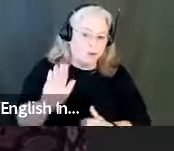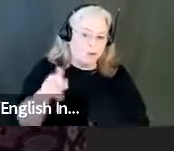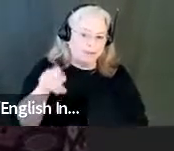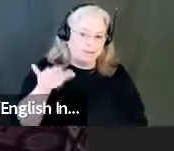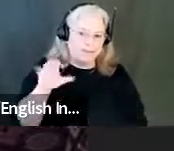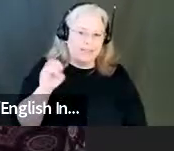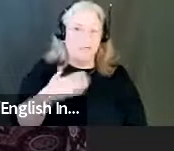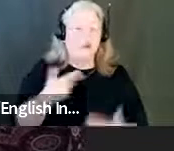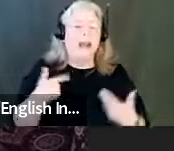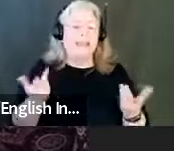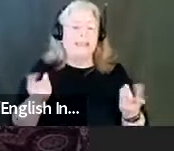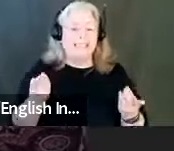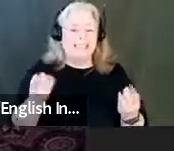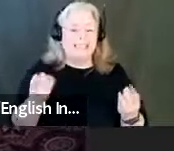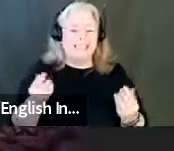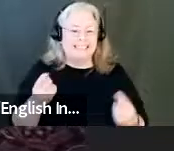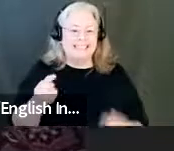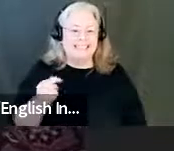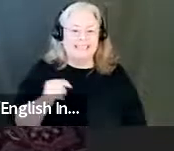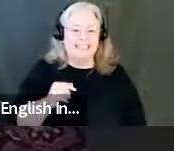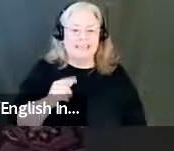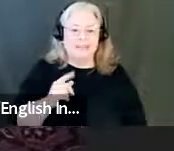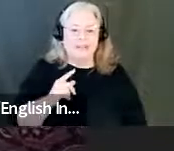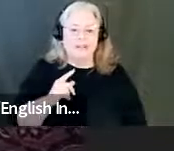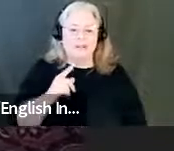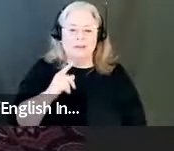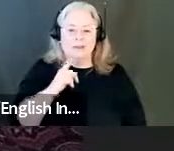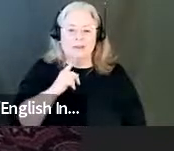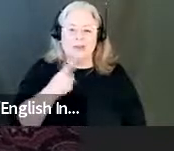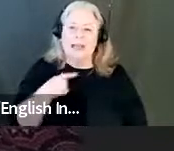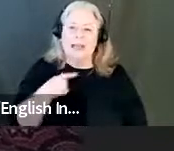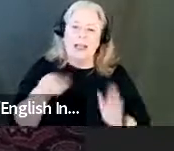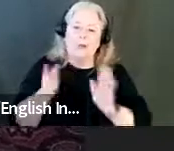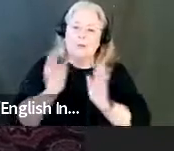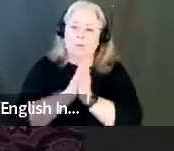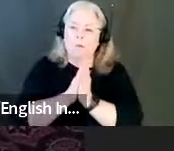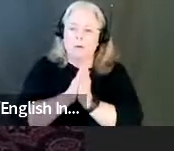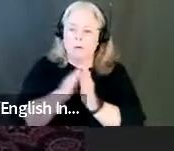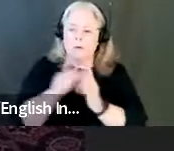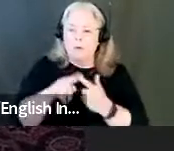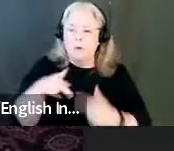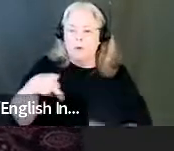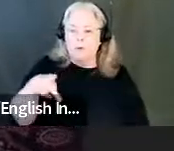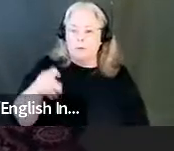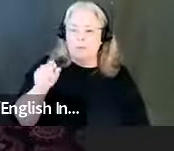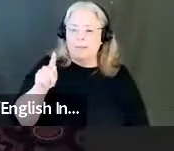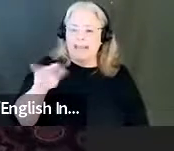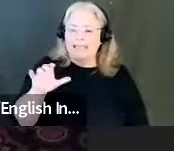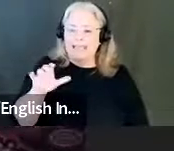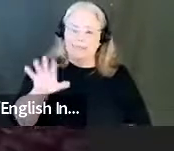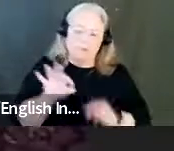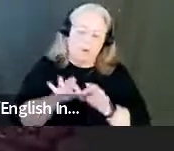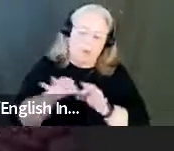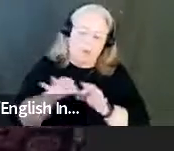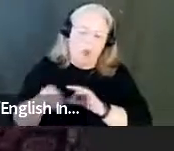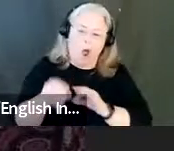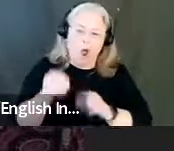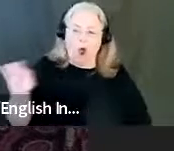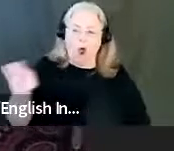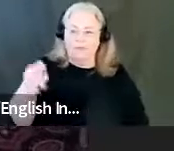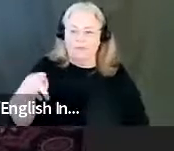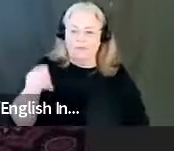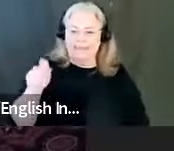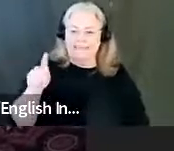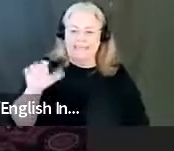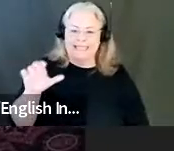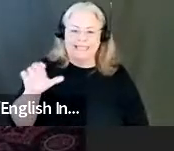did was I applied it to a piece of plastic. So you're going to just peel it off the plastic. And now, see,